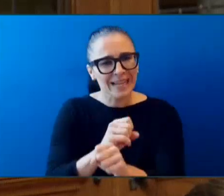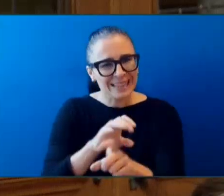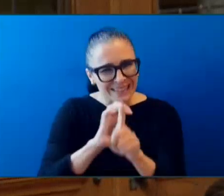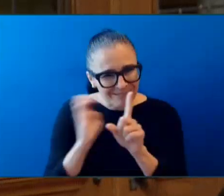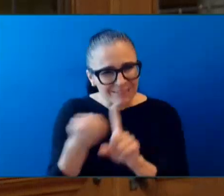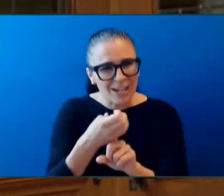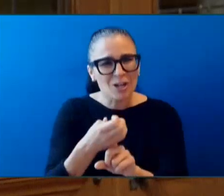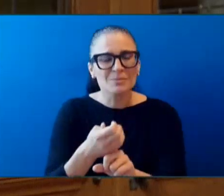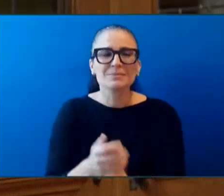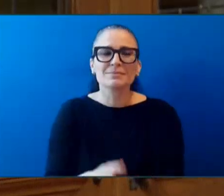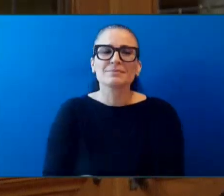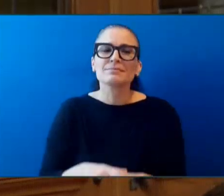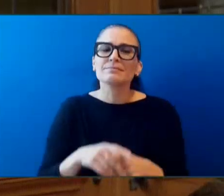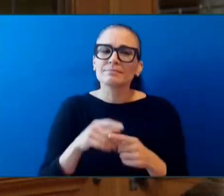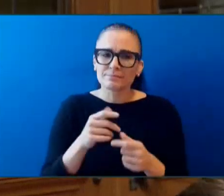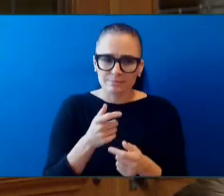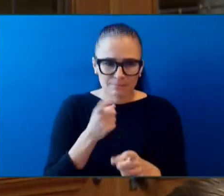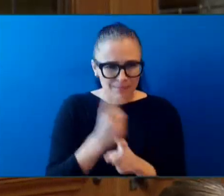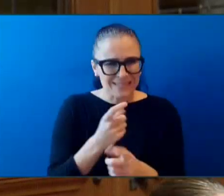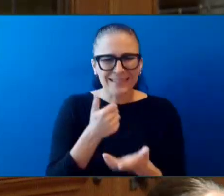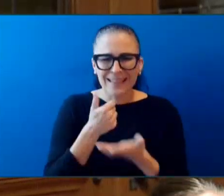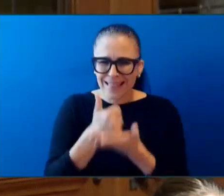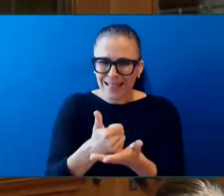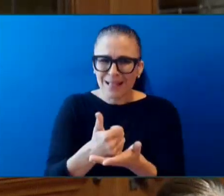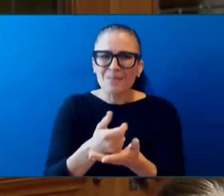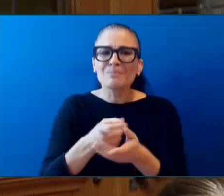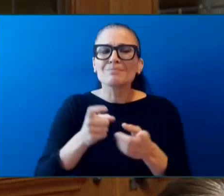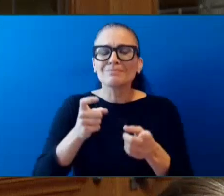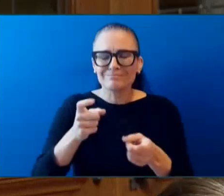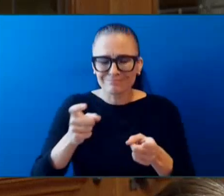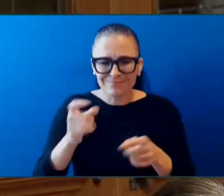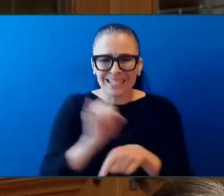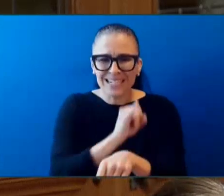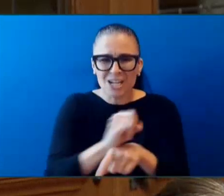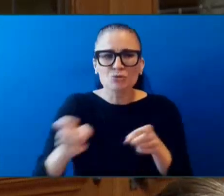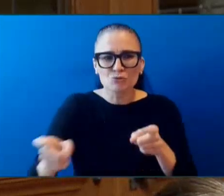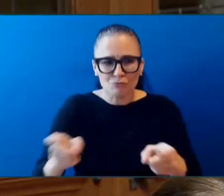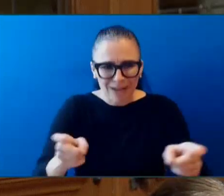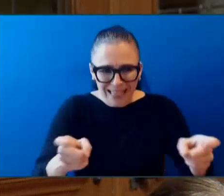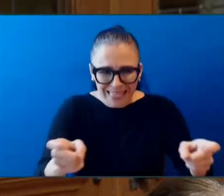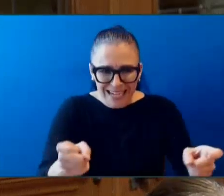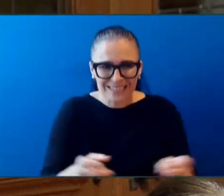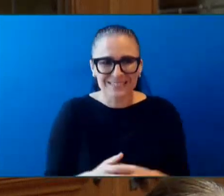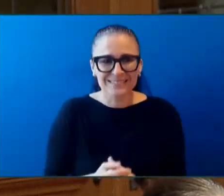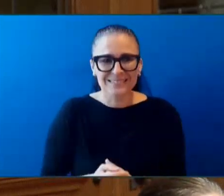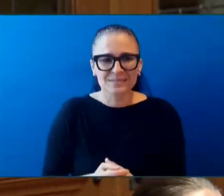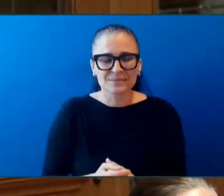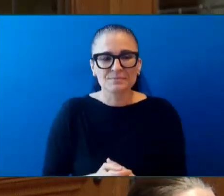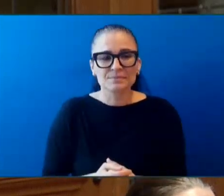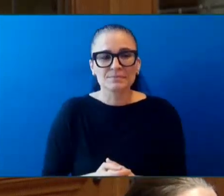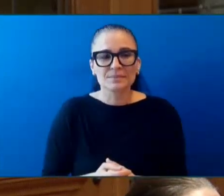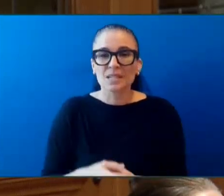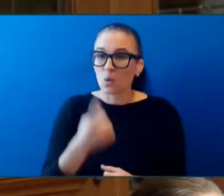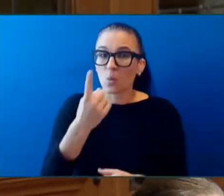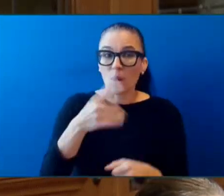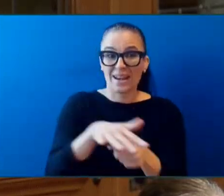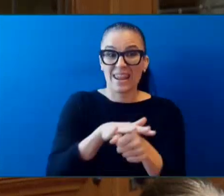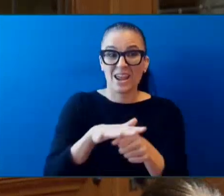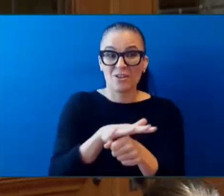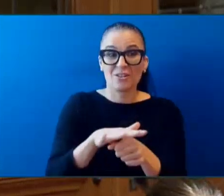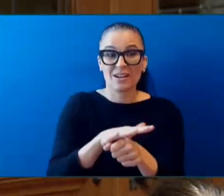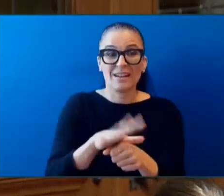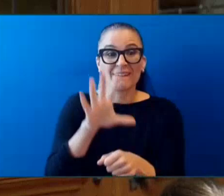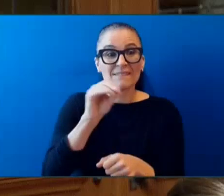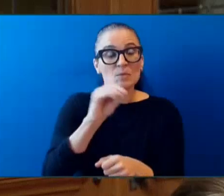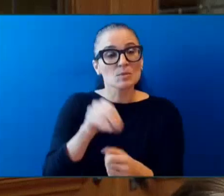framework attached to it. In Baines Sound, where 50% of BC's shellfish is produced, a company is actively dismantling freighters full of